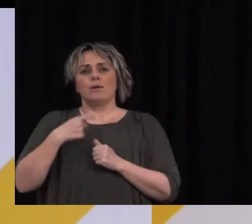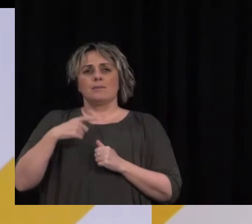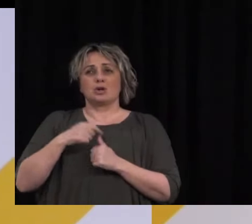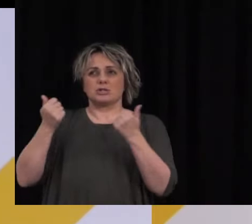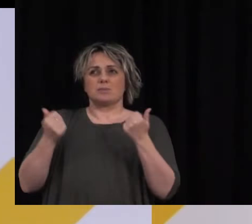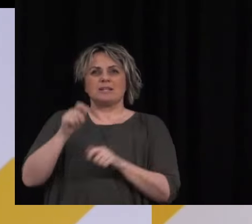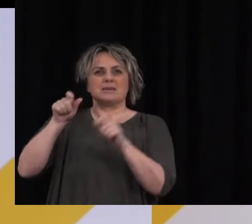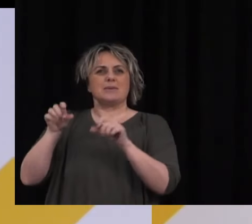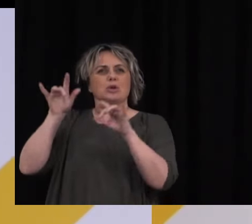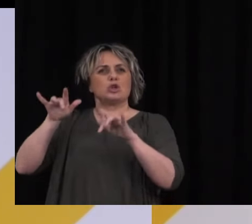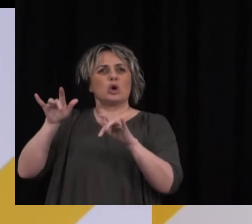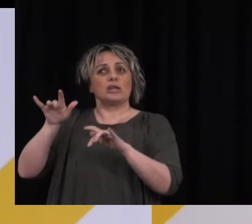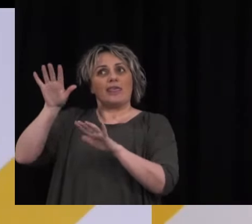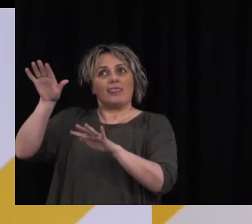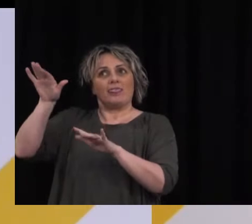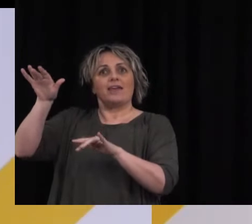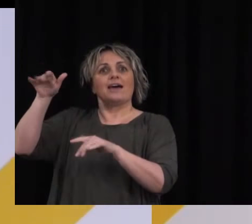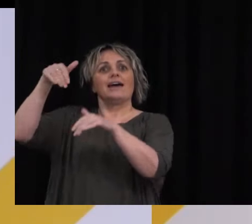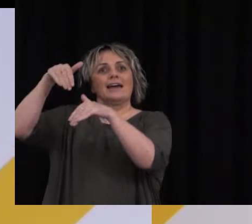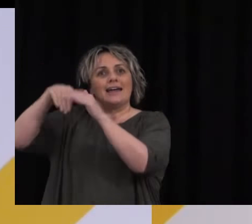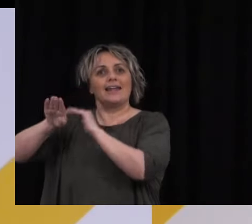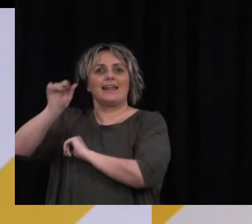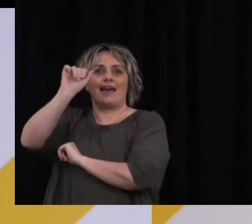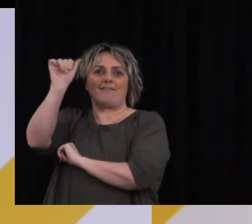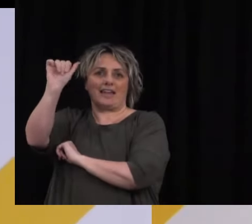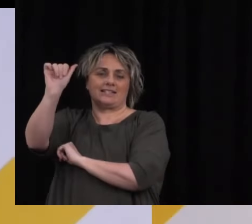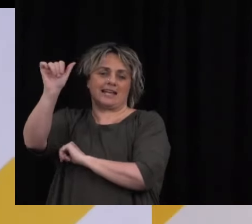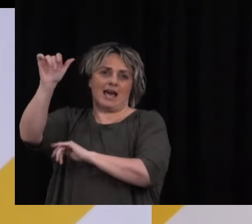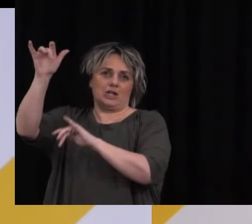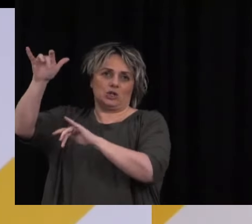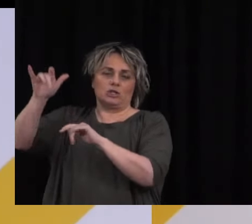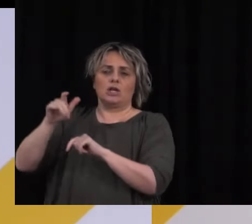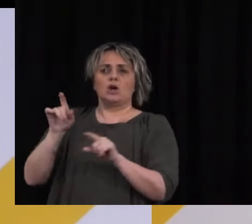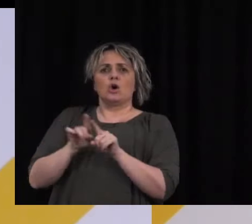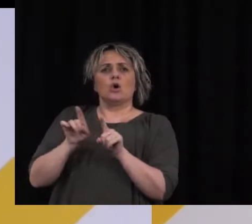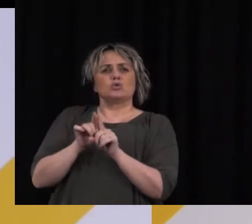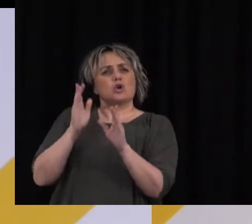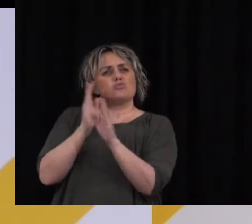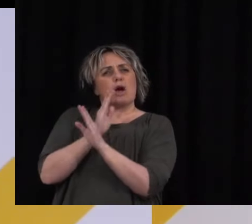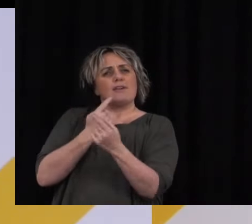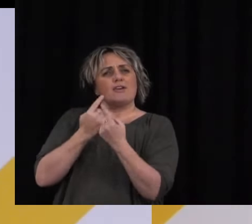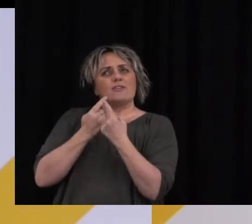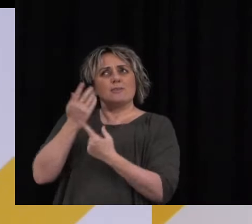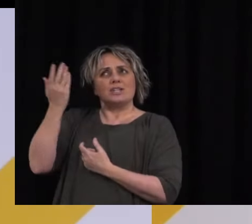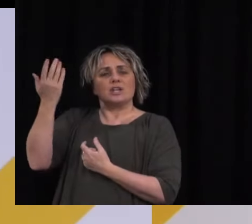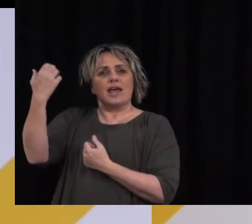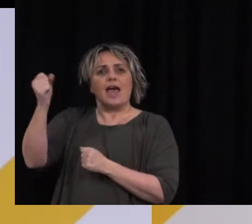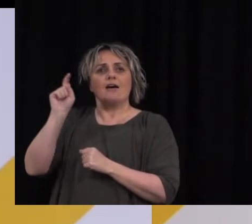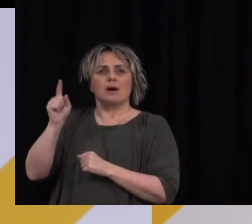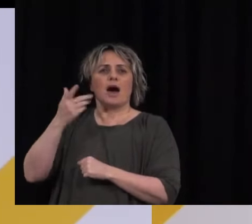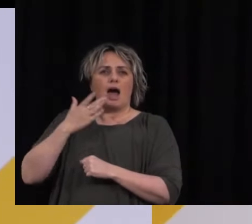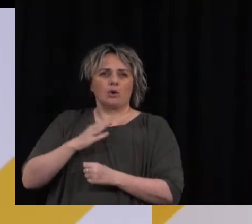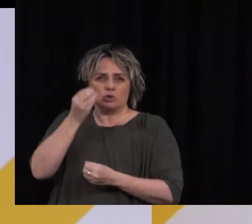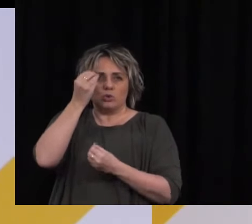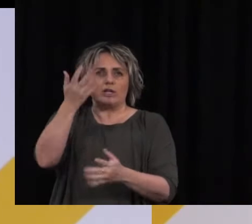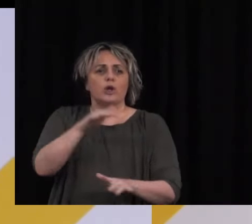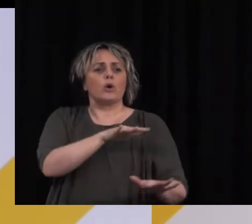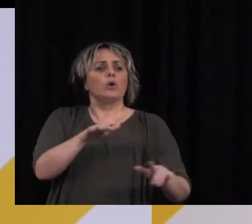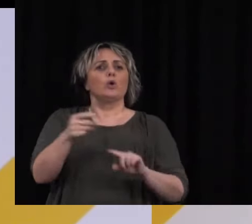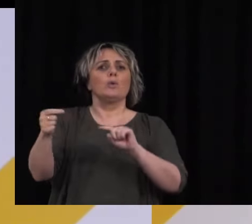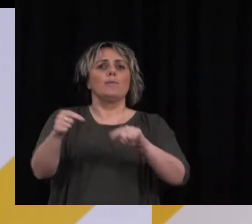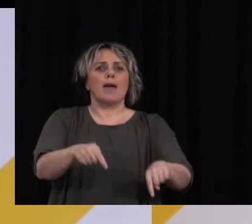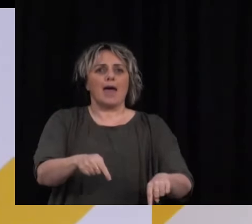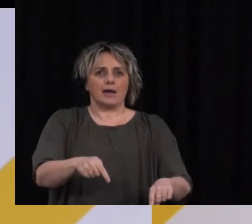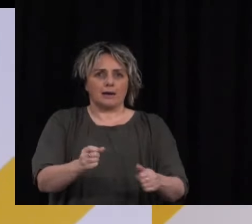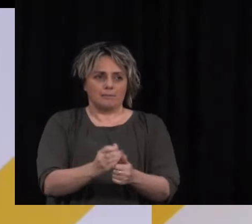in country yet. I'm also hoping within the scope of people's privacy to give a bit more of an insight into who's being able to return with a bit